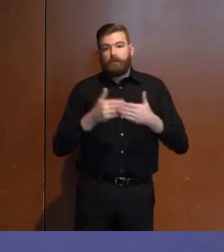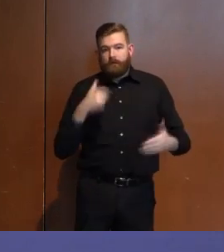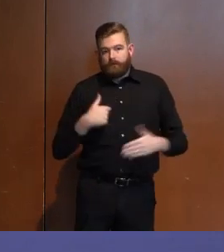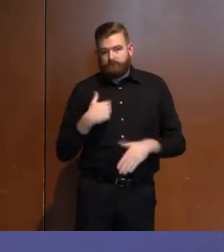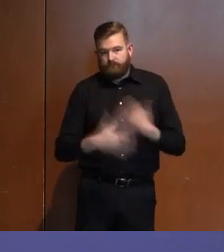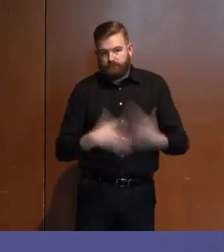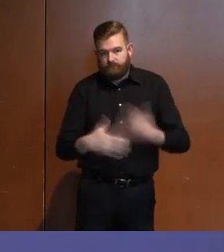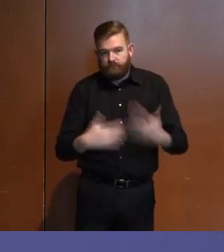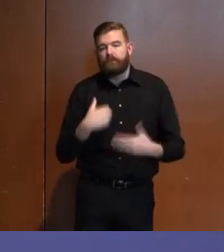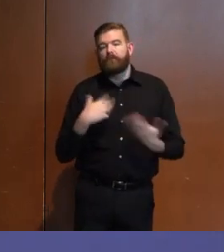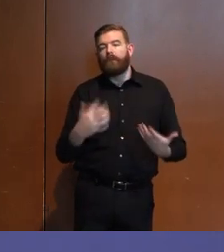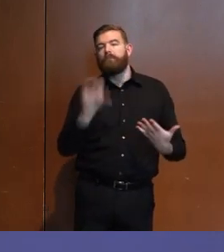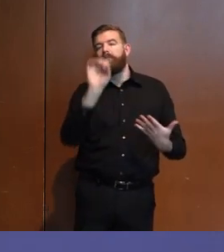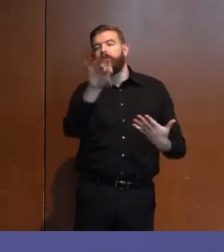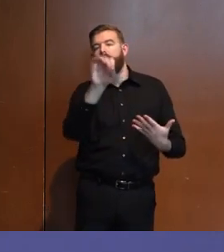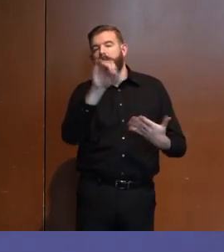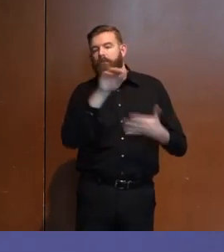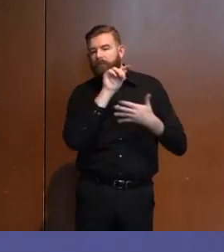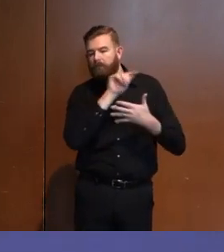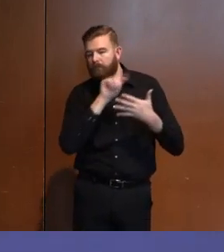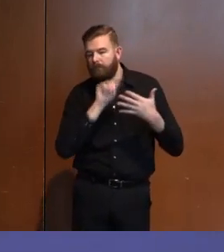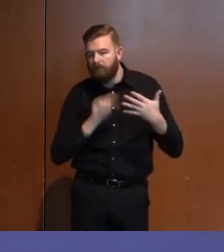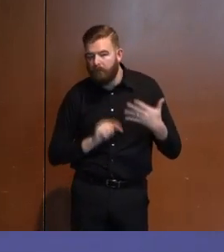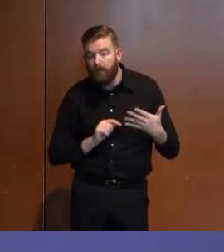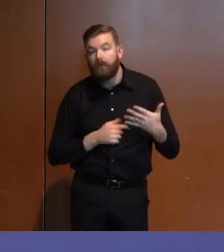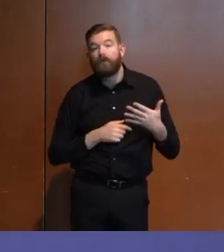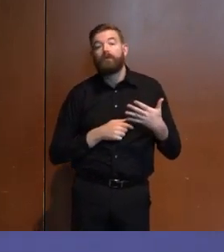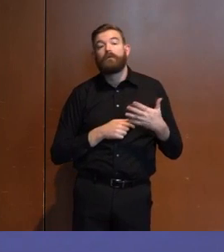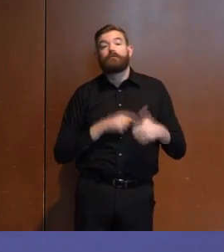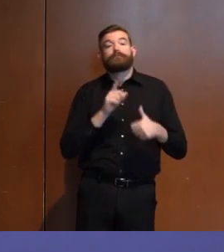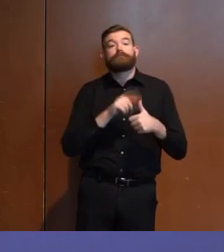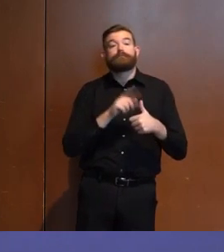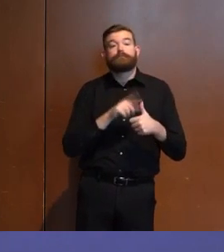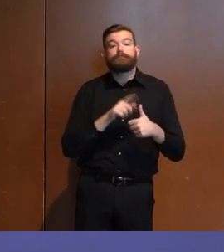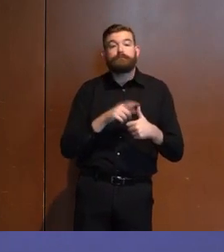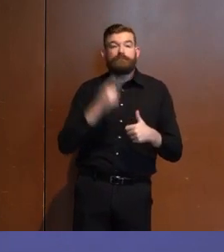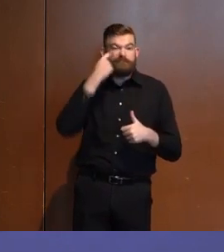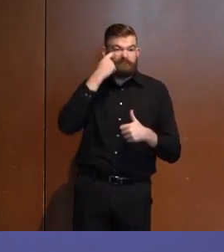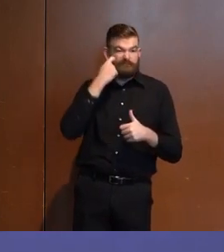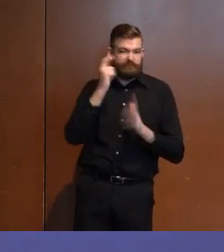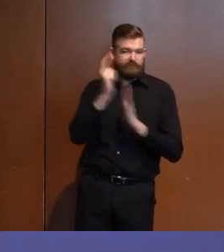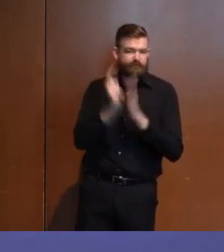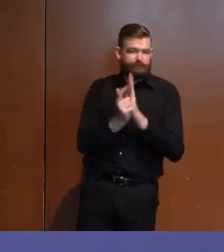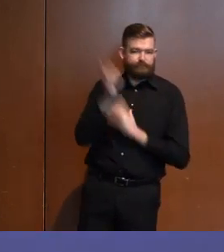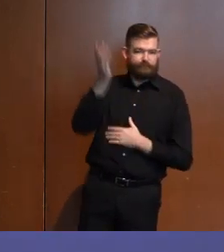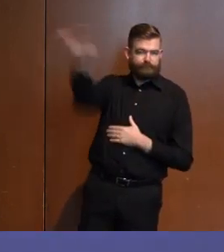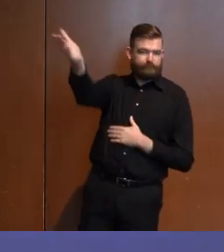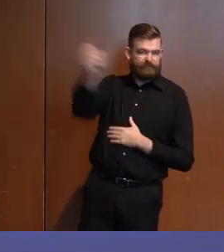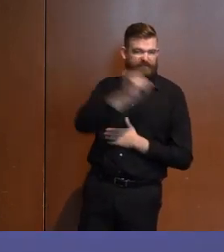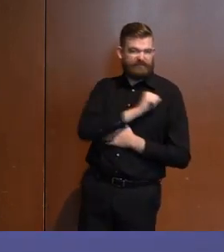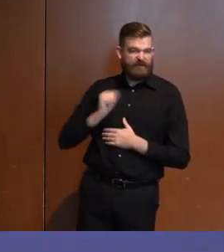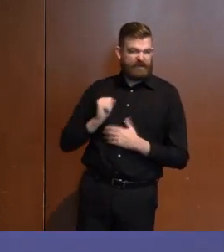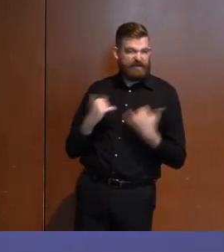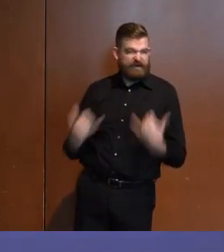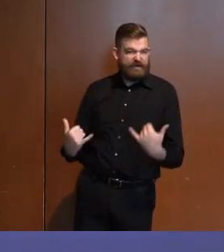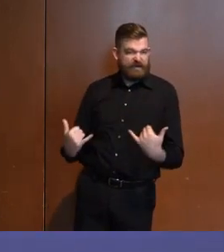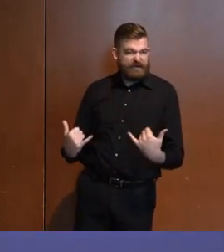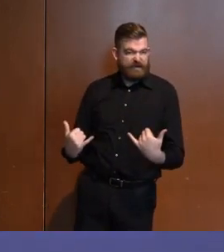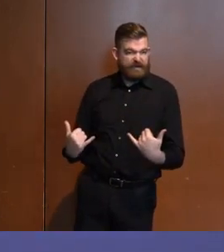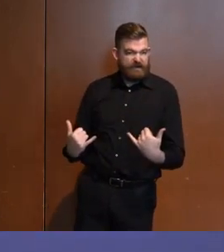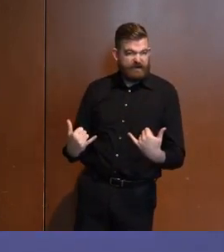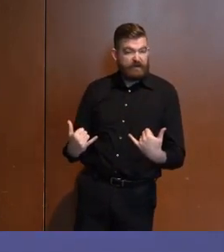it in this bill as it sits before the Senate. Up to $1,200 in cash payments to